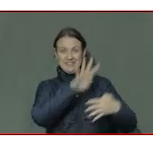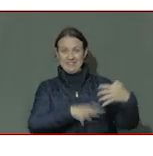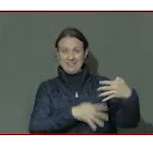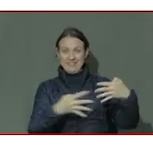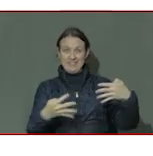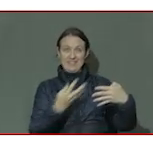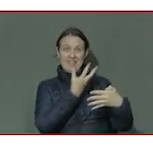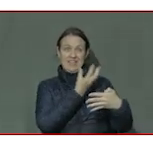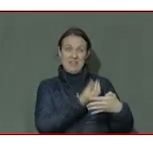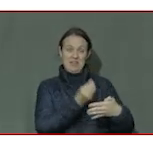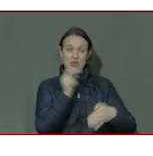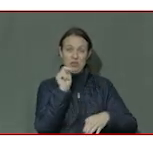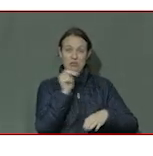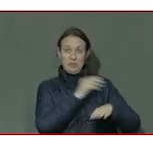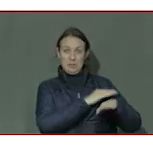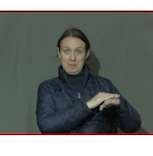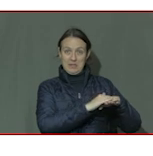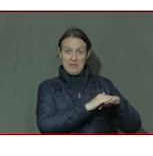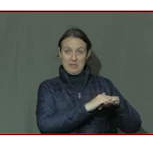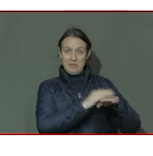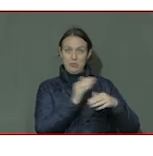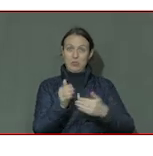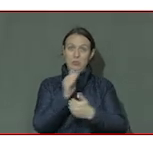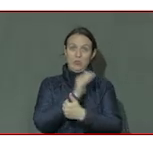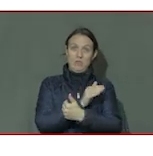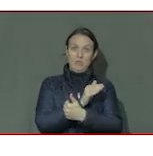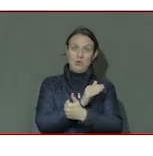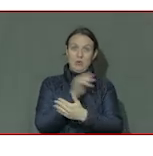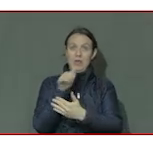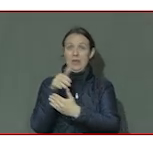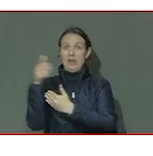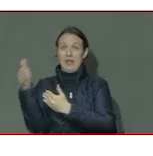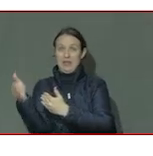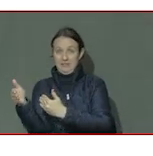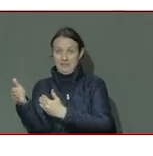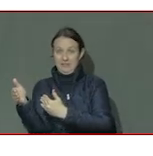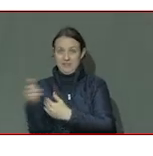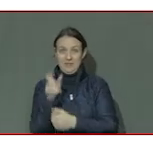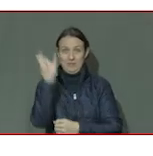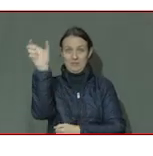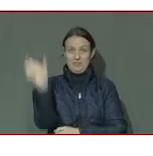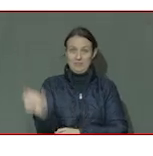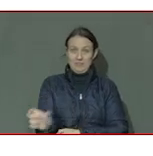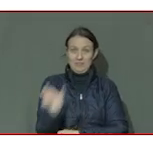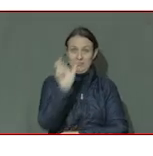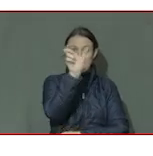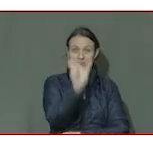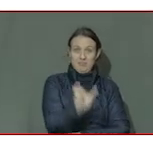have before and we have what? After.